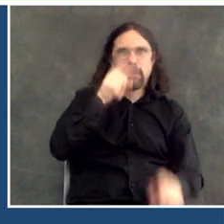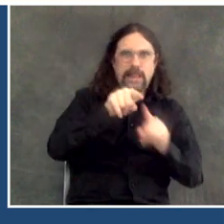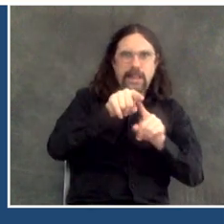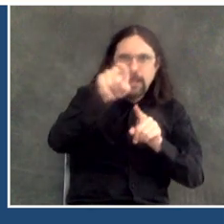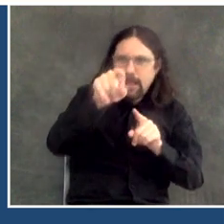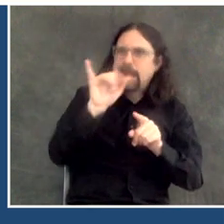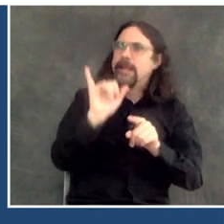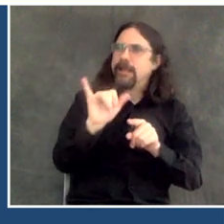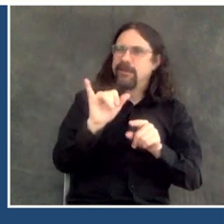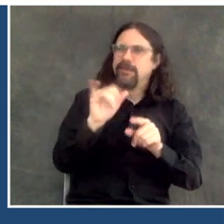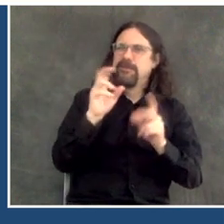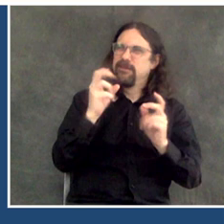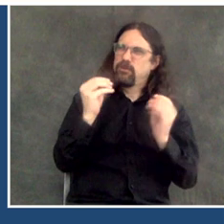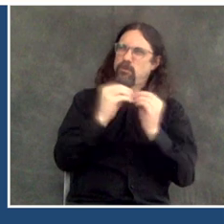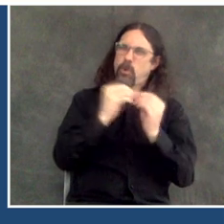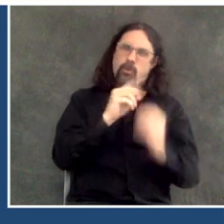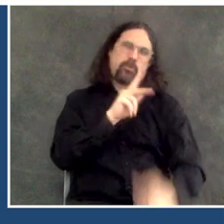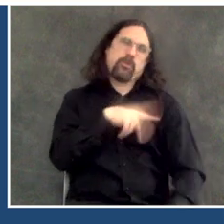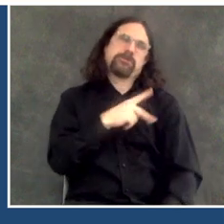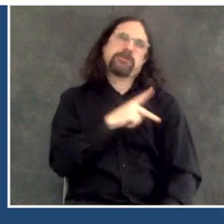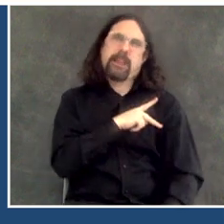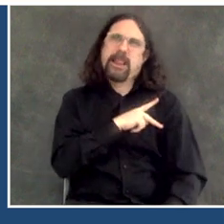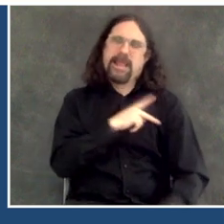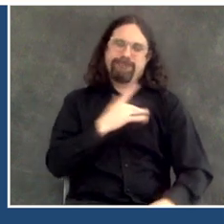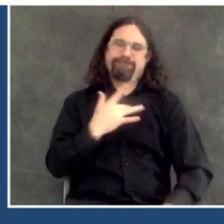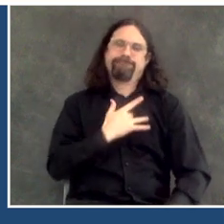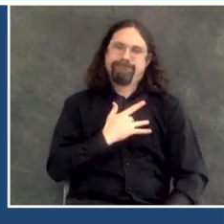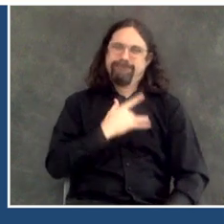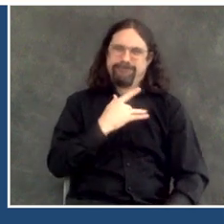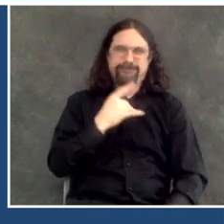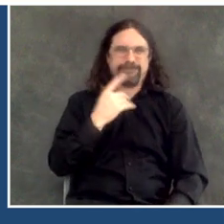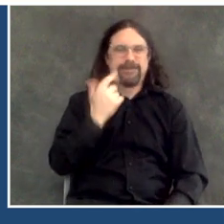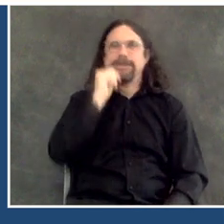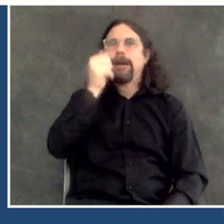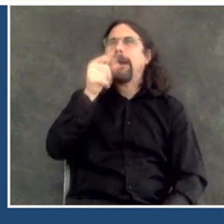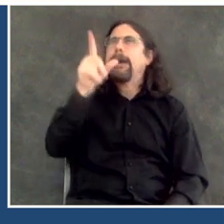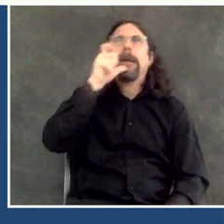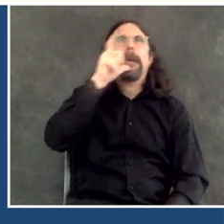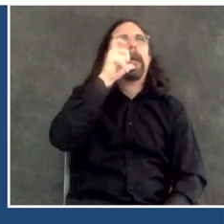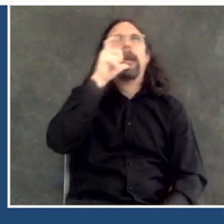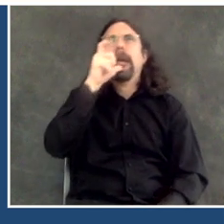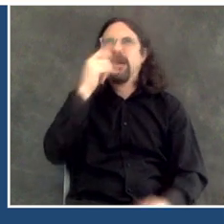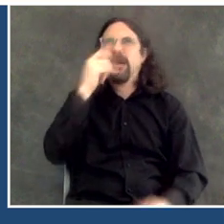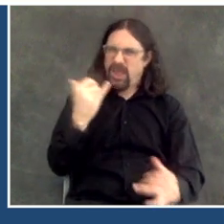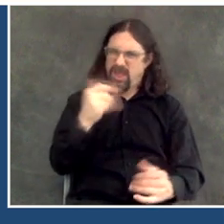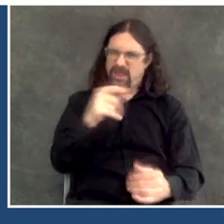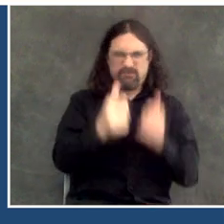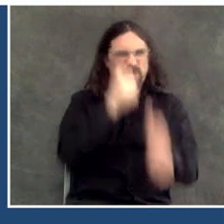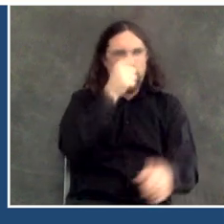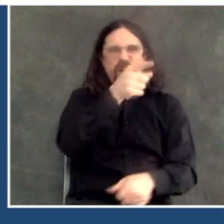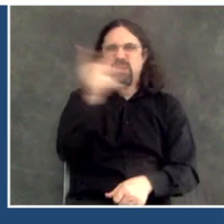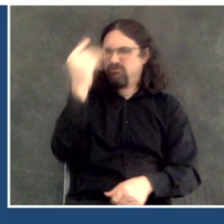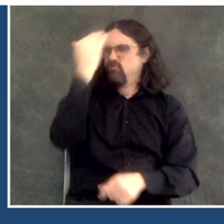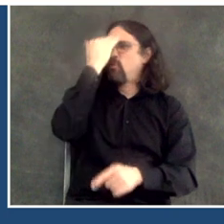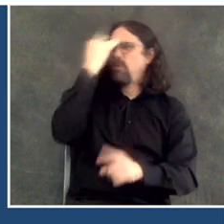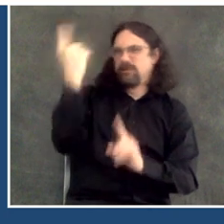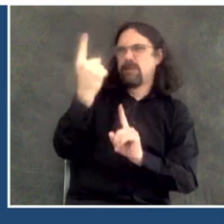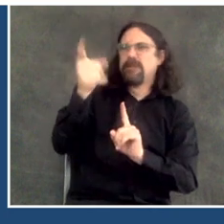very personal for all of us. And we mourn with all the families who have lost a loved one.